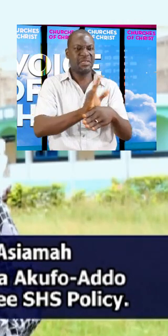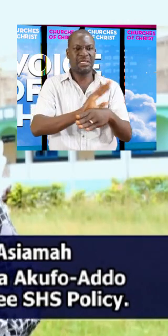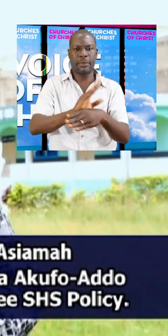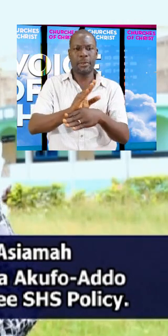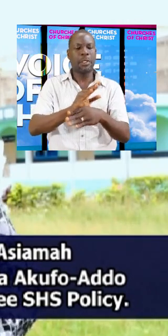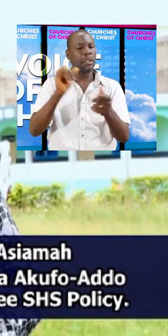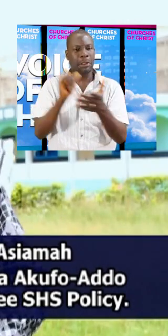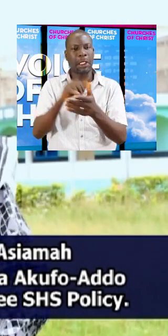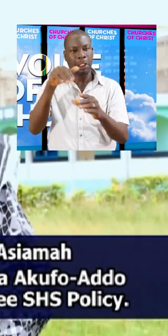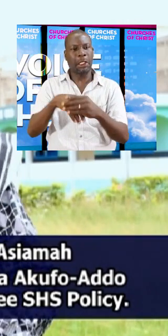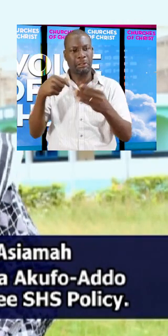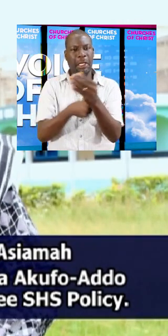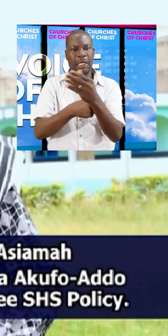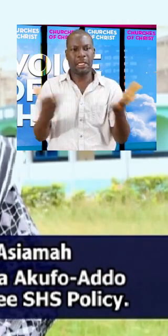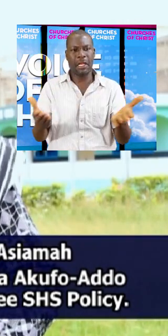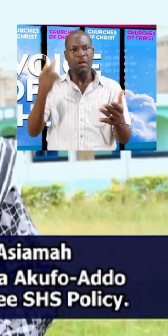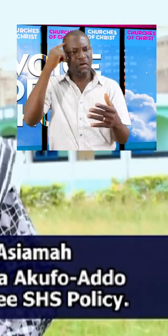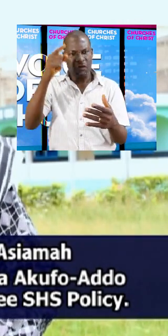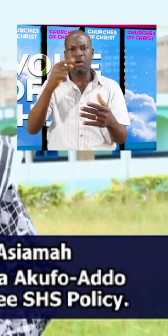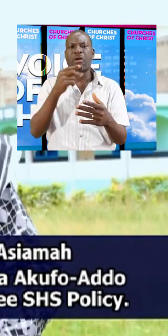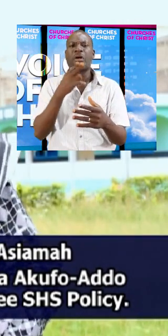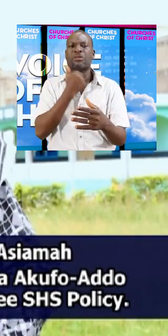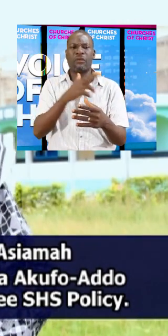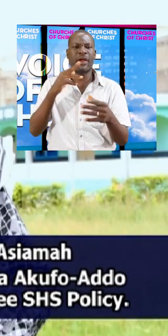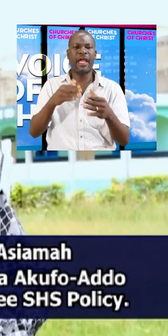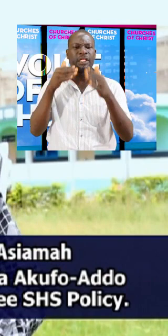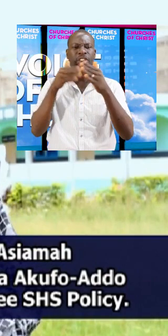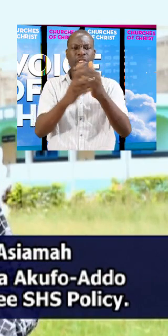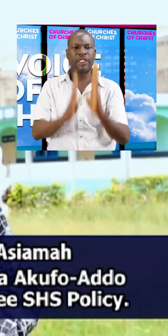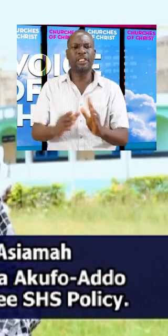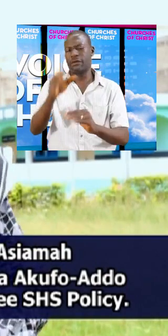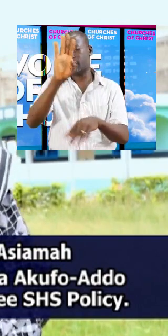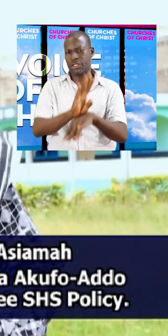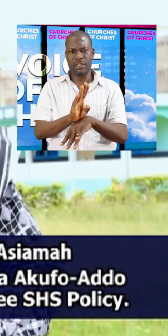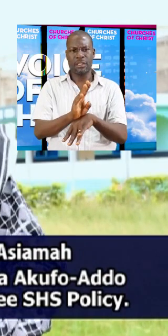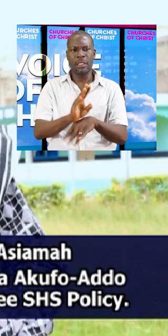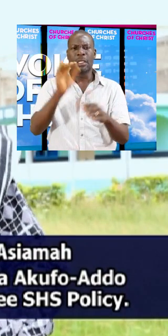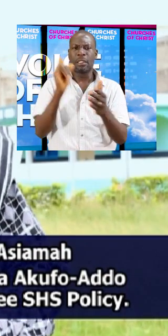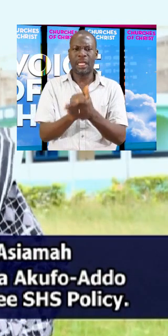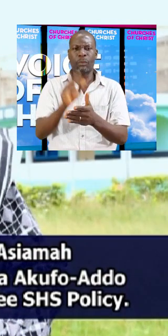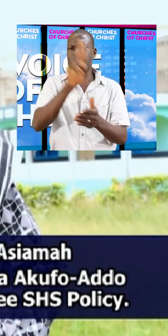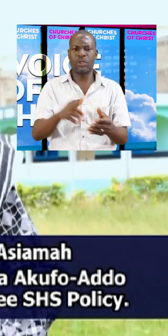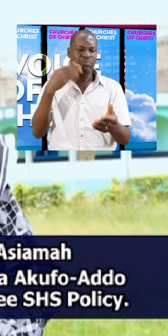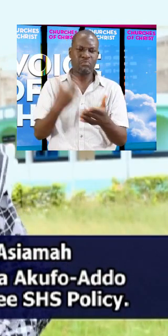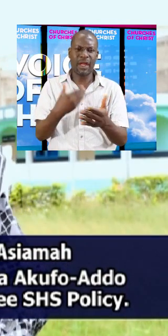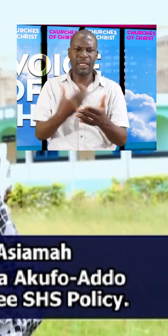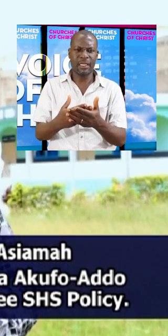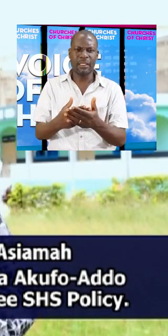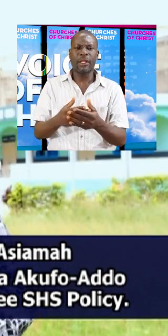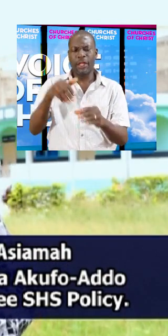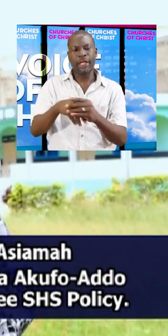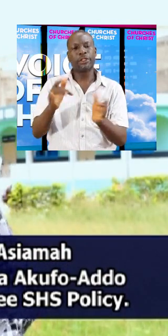rane edema asofo ene asori no ene animufo ene ye dwiri sika bebre e wo yesu din